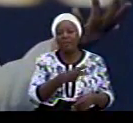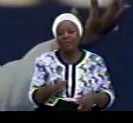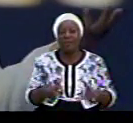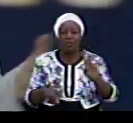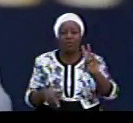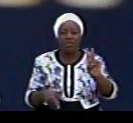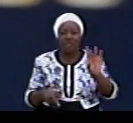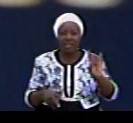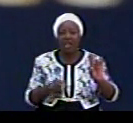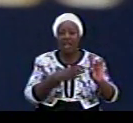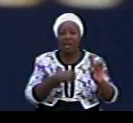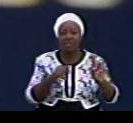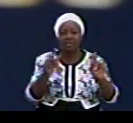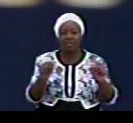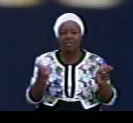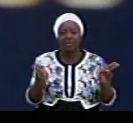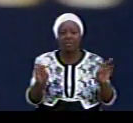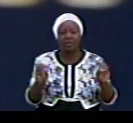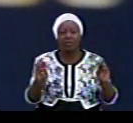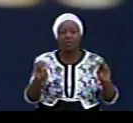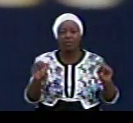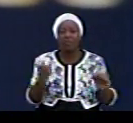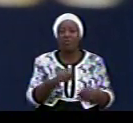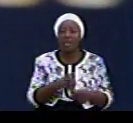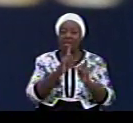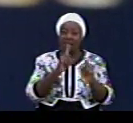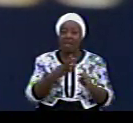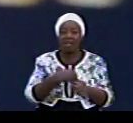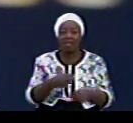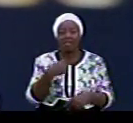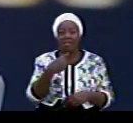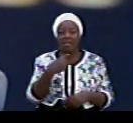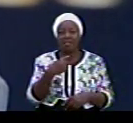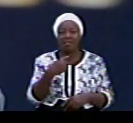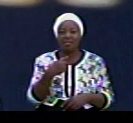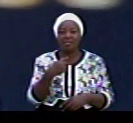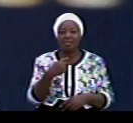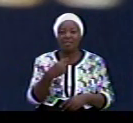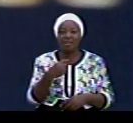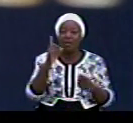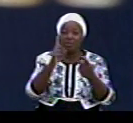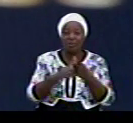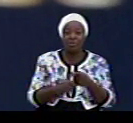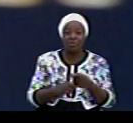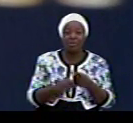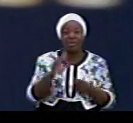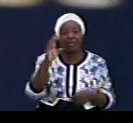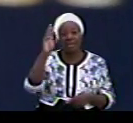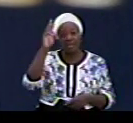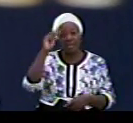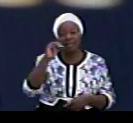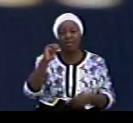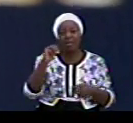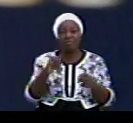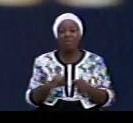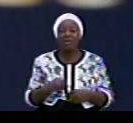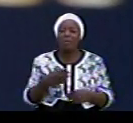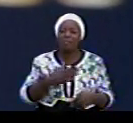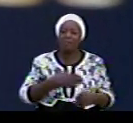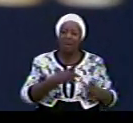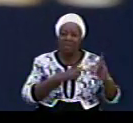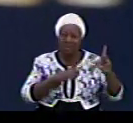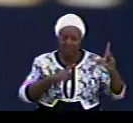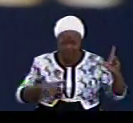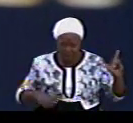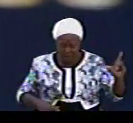Thomas answered and said unto him, my Lord and